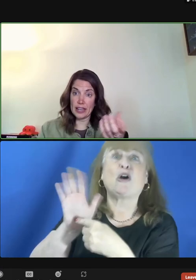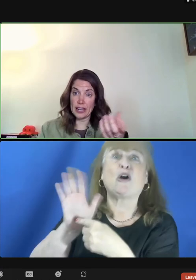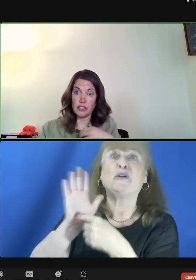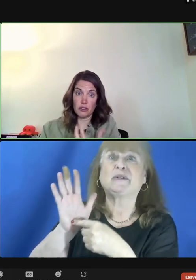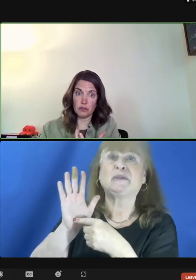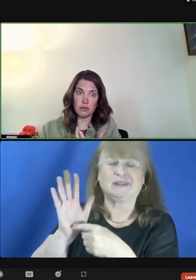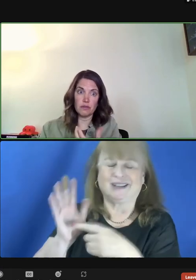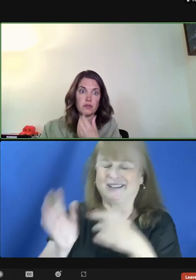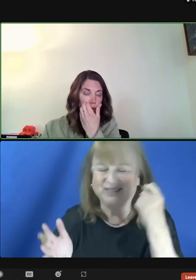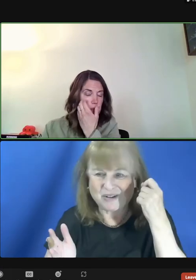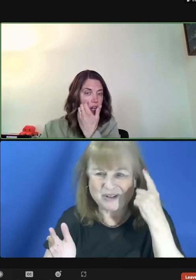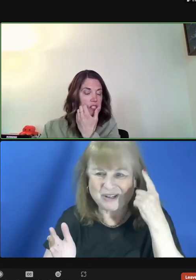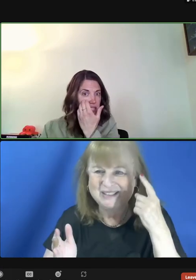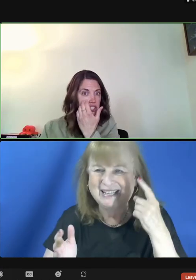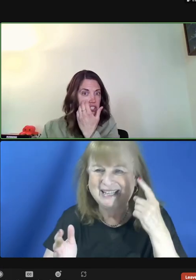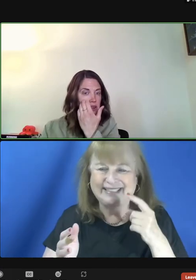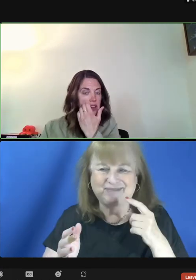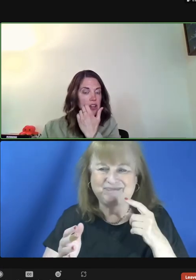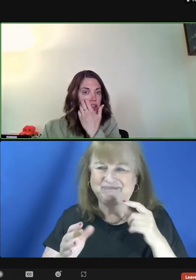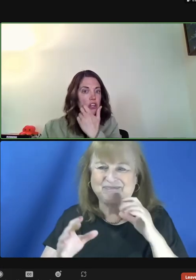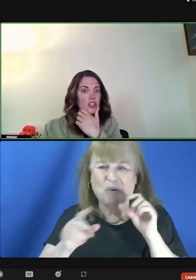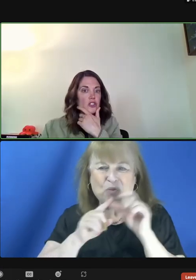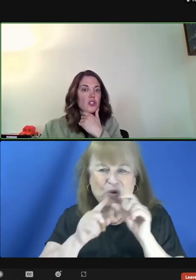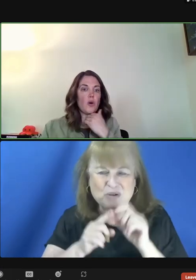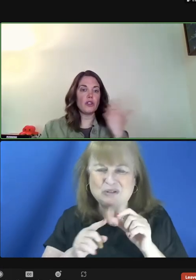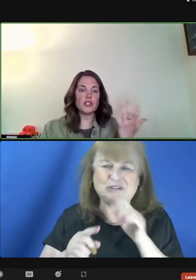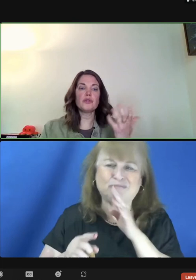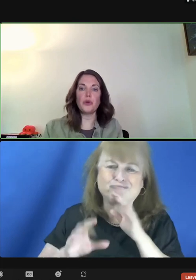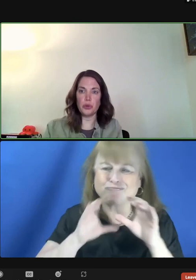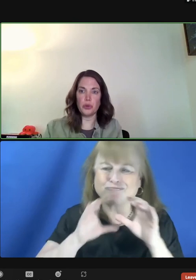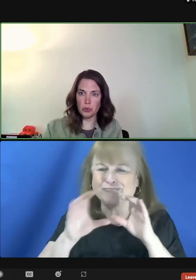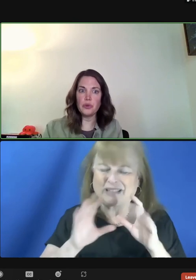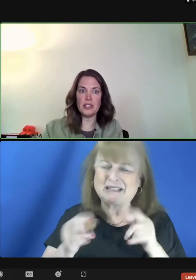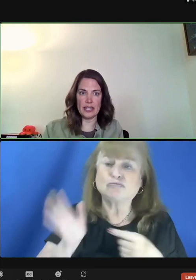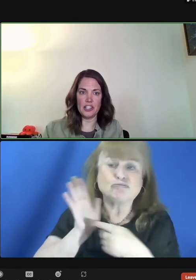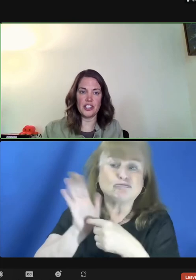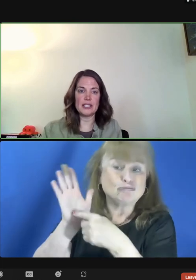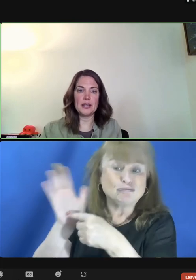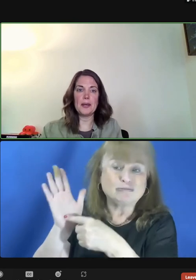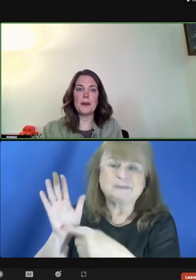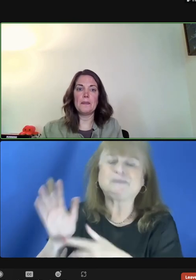don't understand their verbal approximation. So all children go